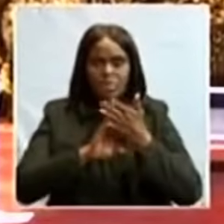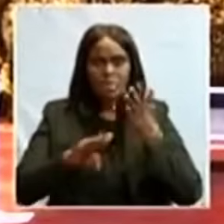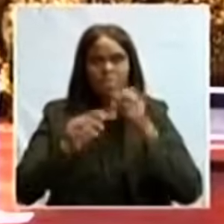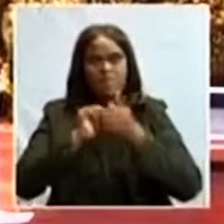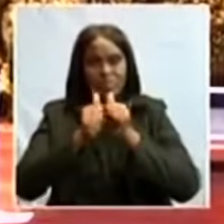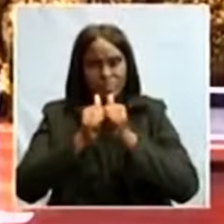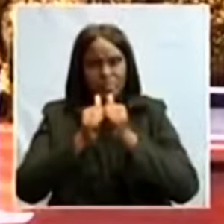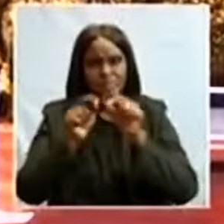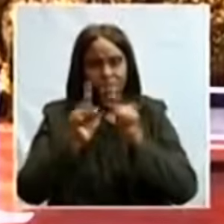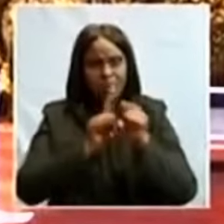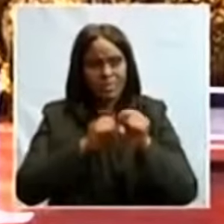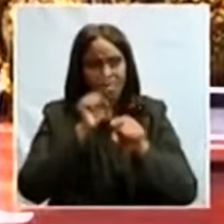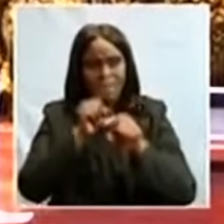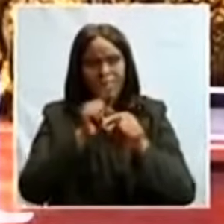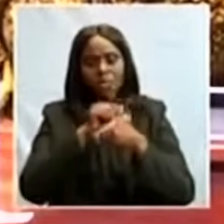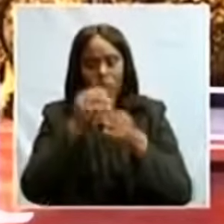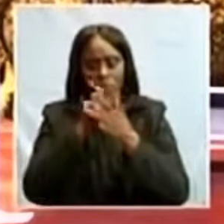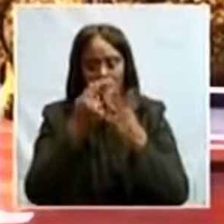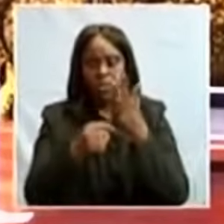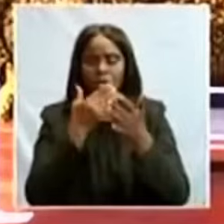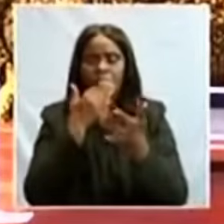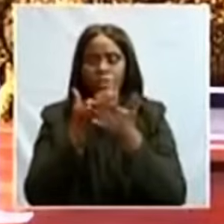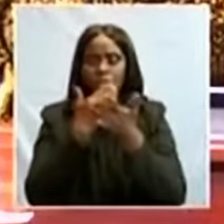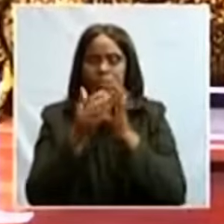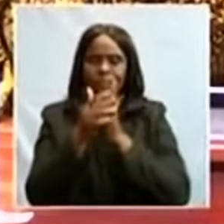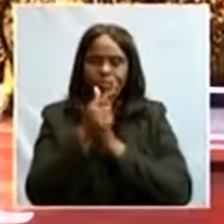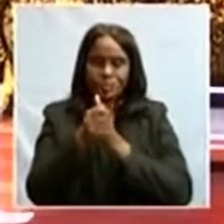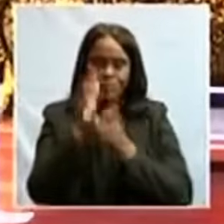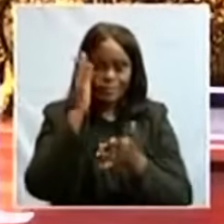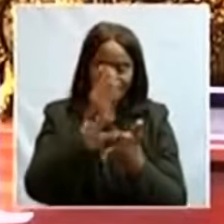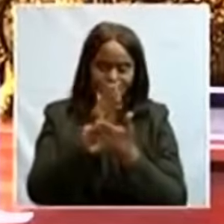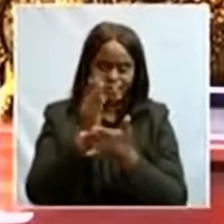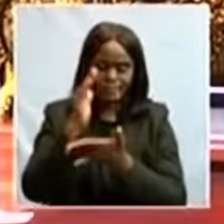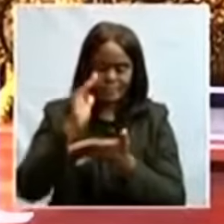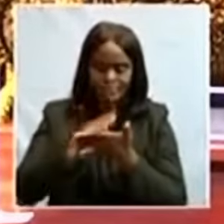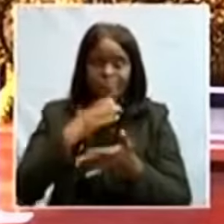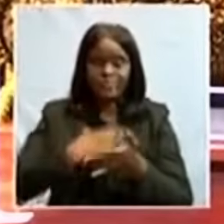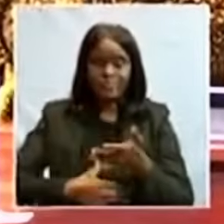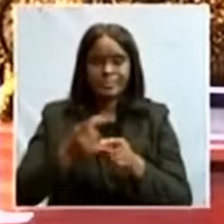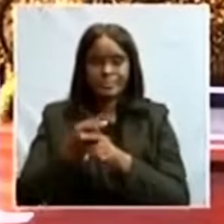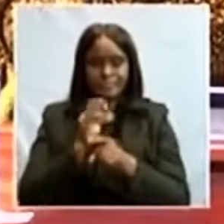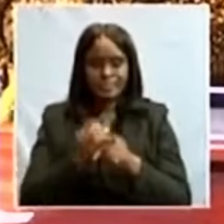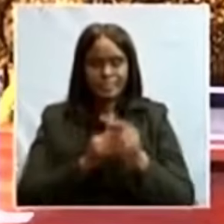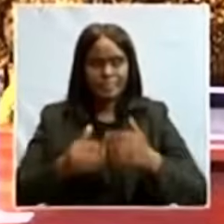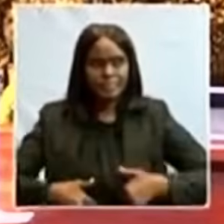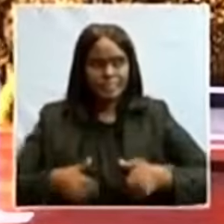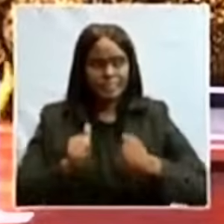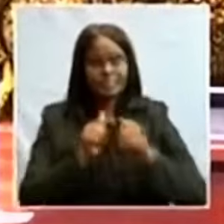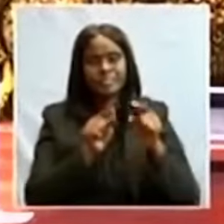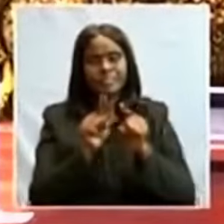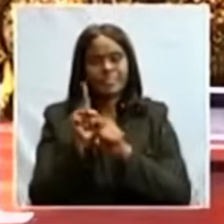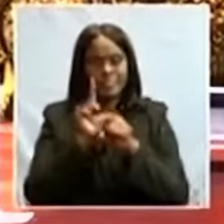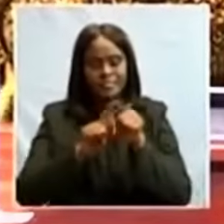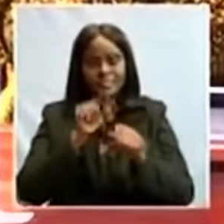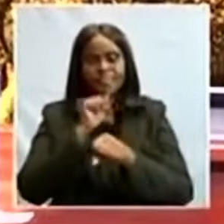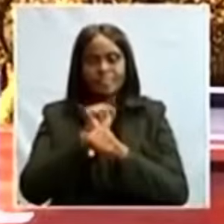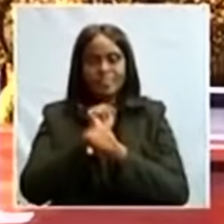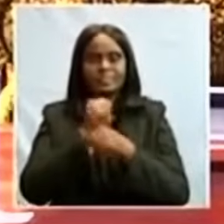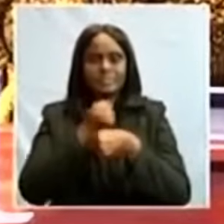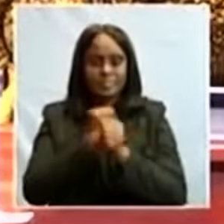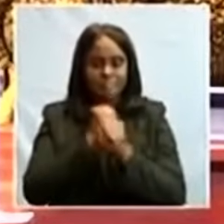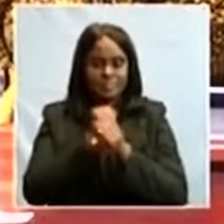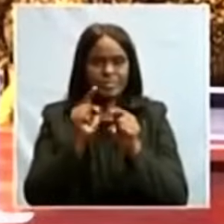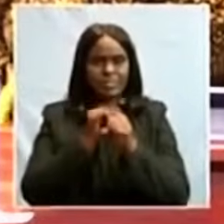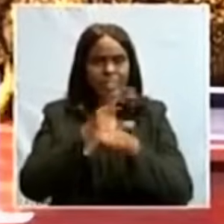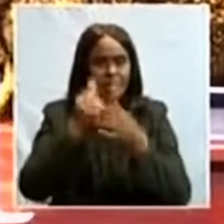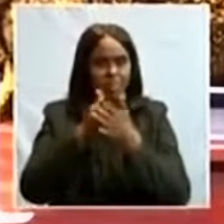sport is a pivotal vehicle for alleviating poverty from our youth and also job creation. And above